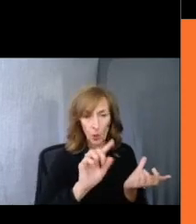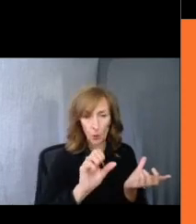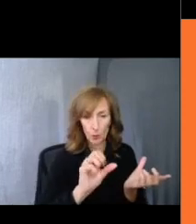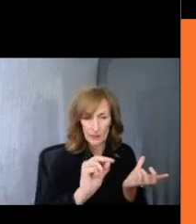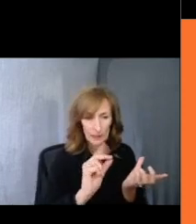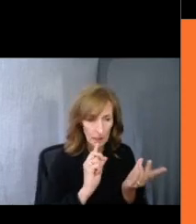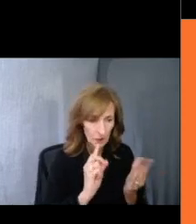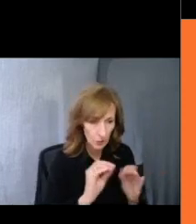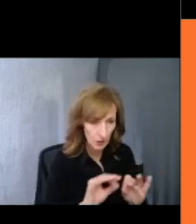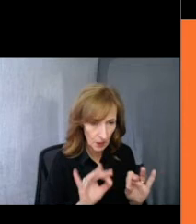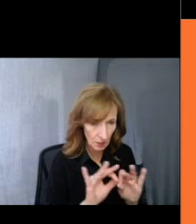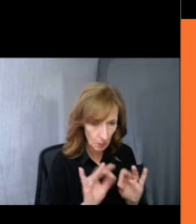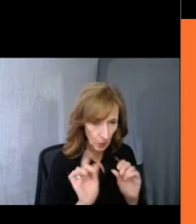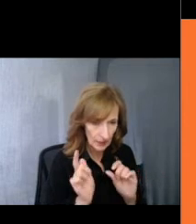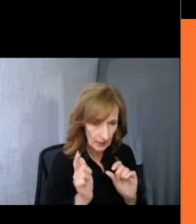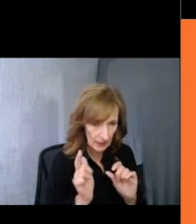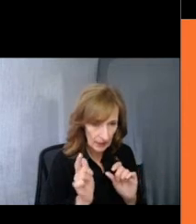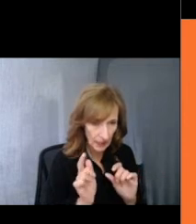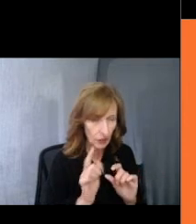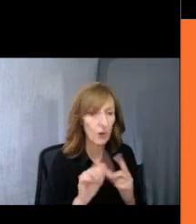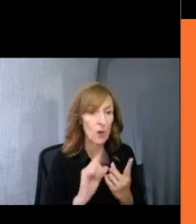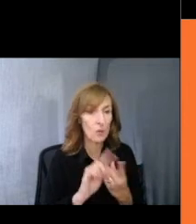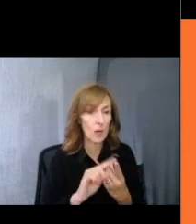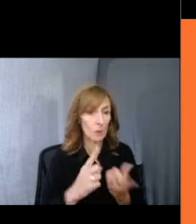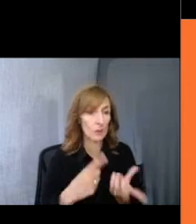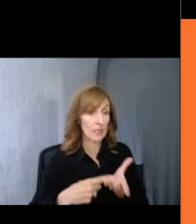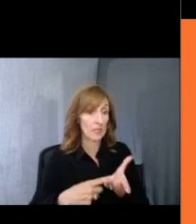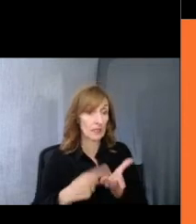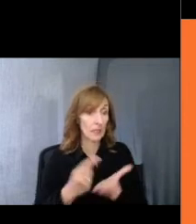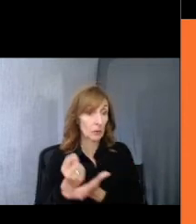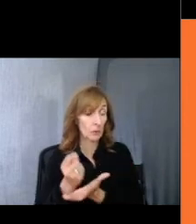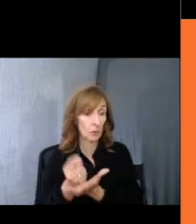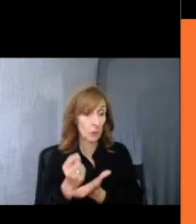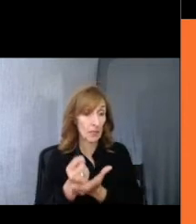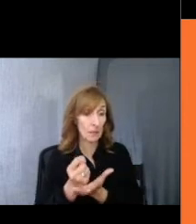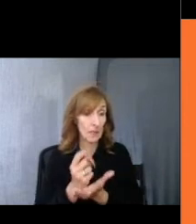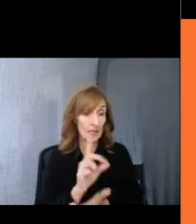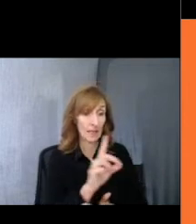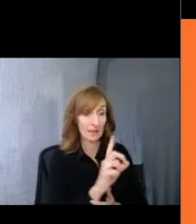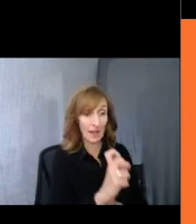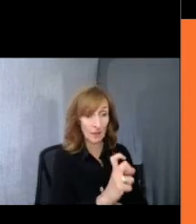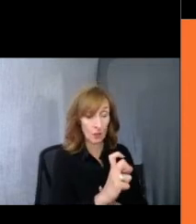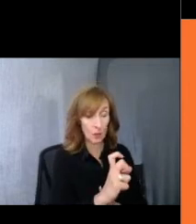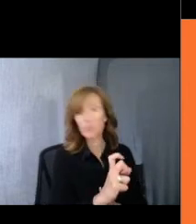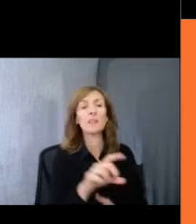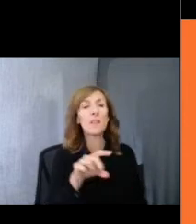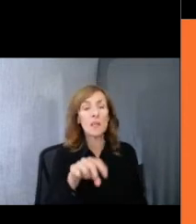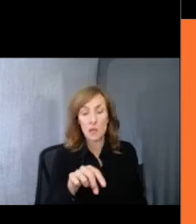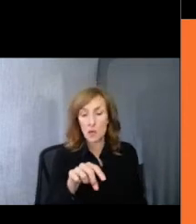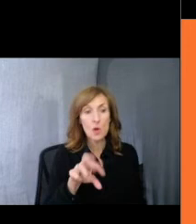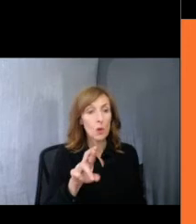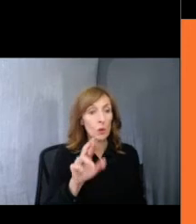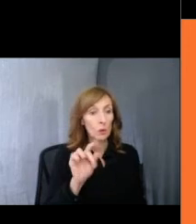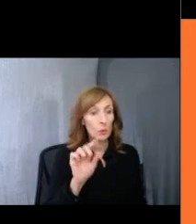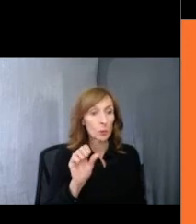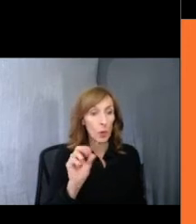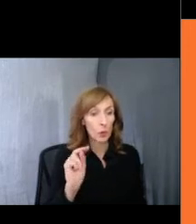later when we talk about treatment and diagnosis. Proteins, just their normal metabolism,